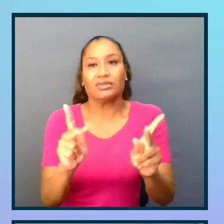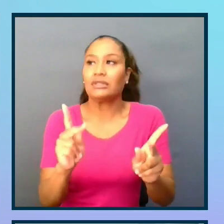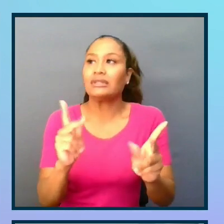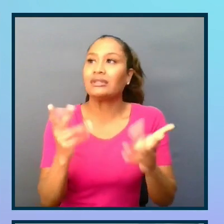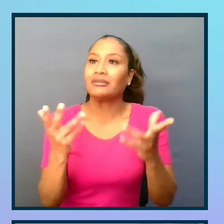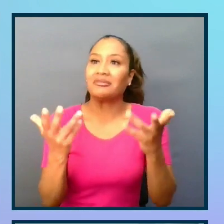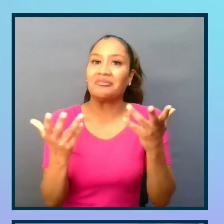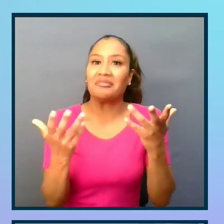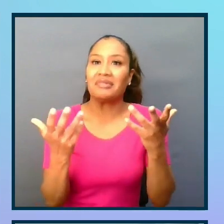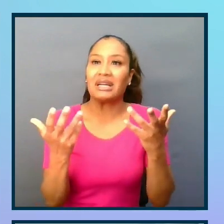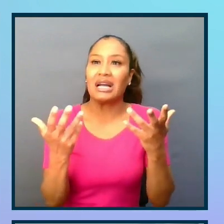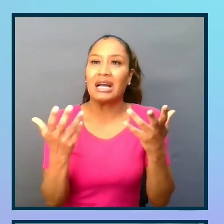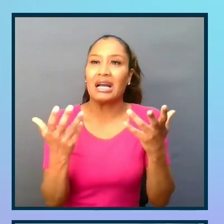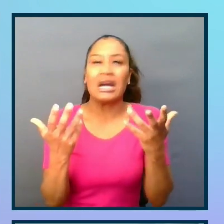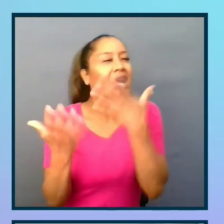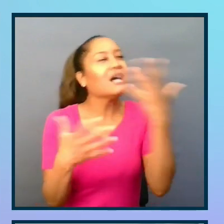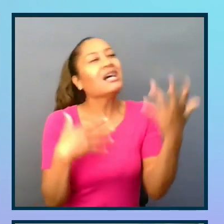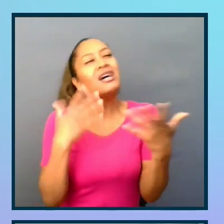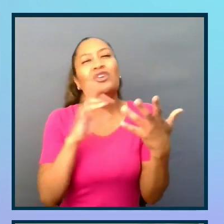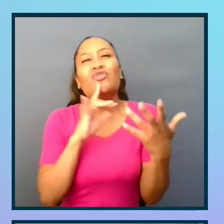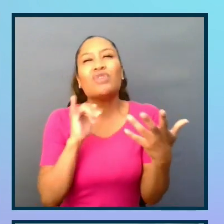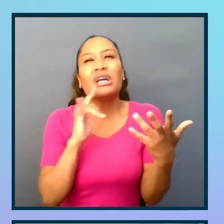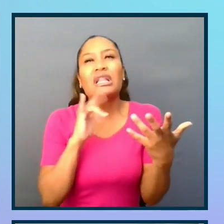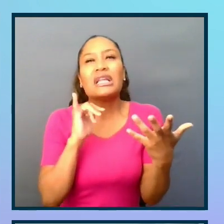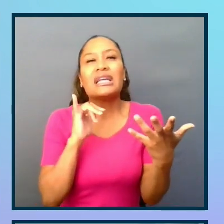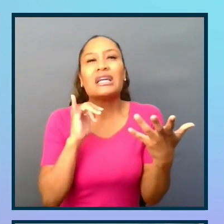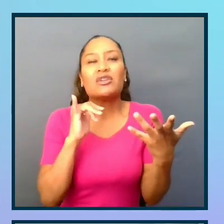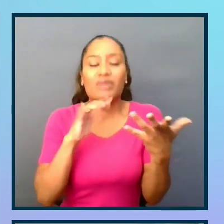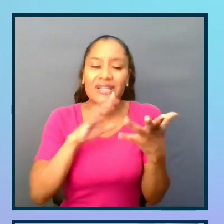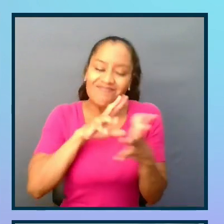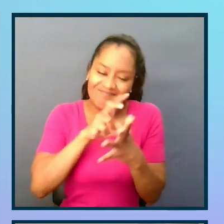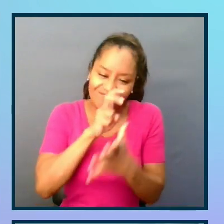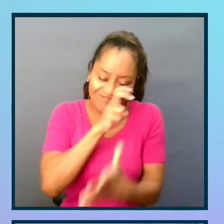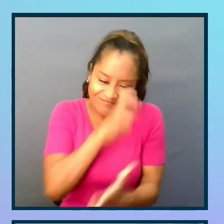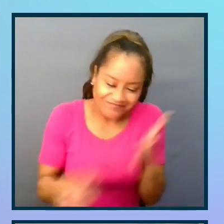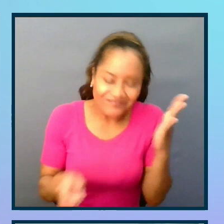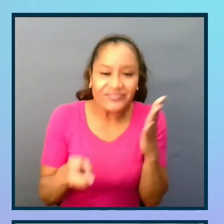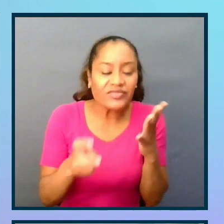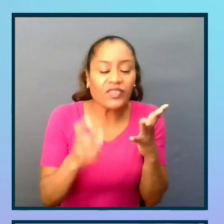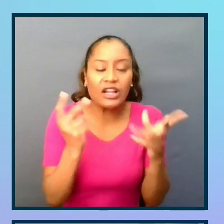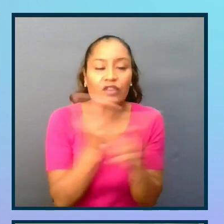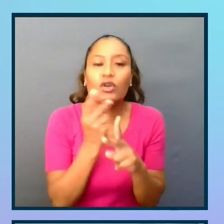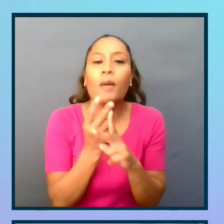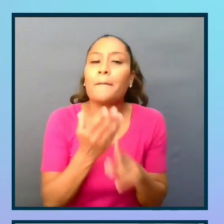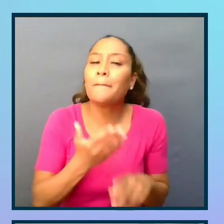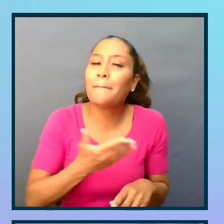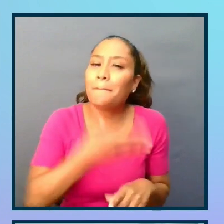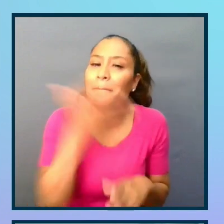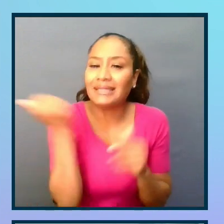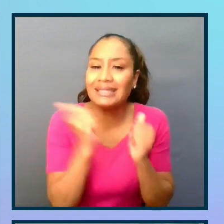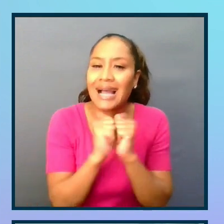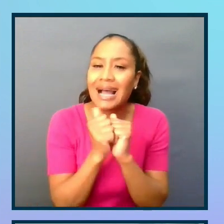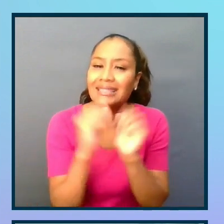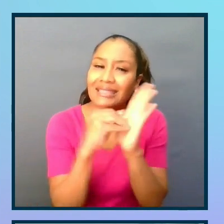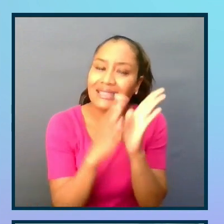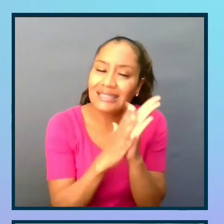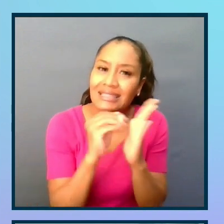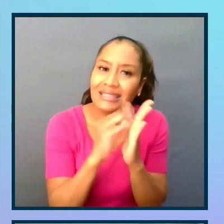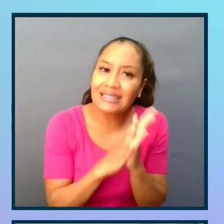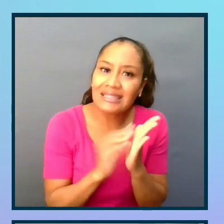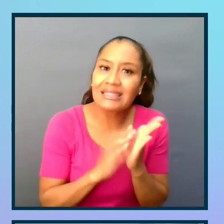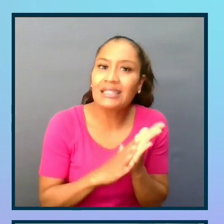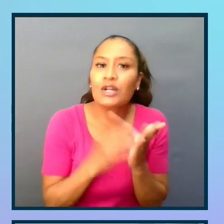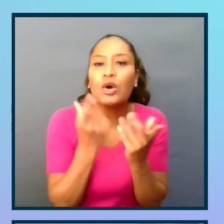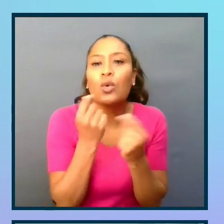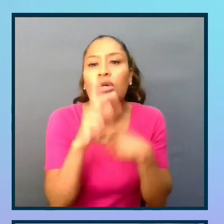really kind of get our hands into it and figure out what the best way to document it and the questions